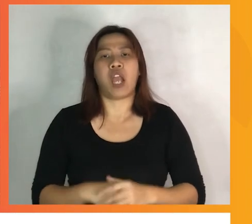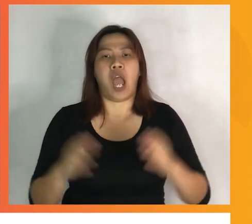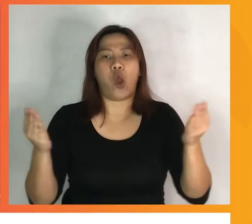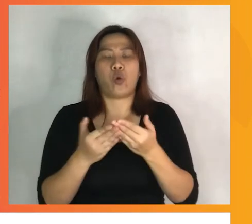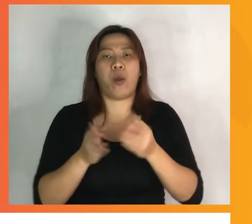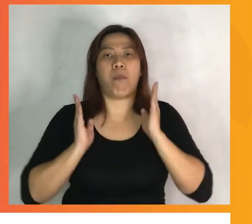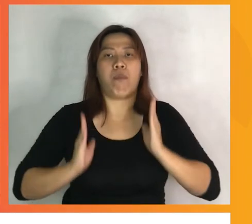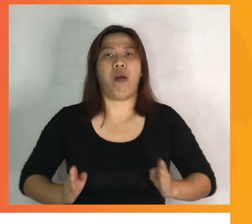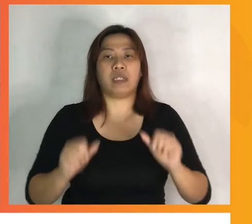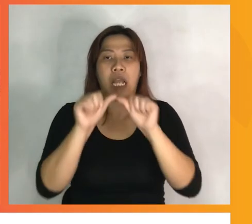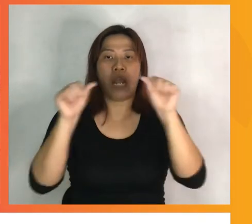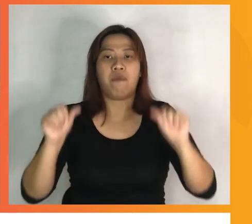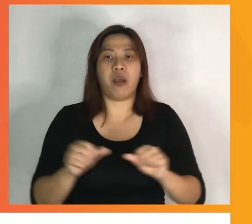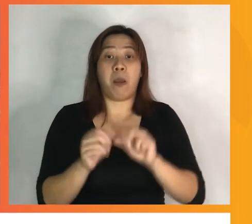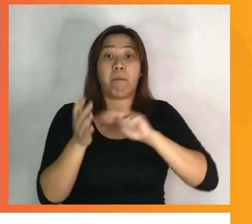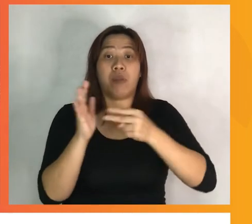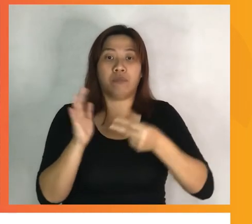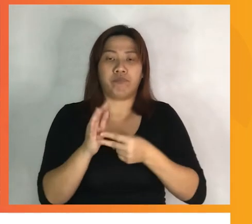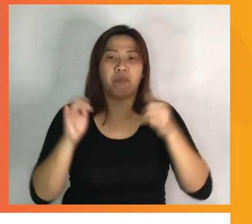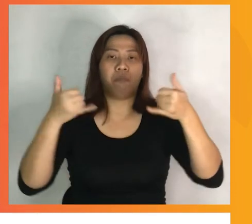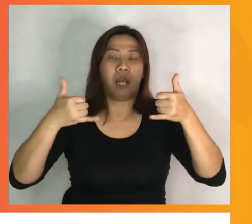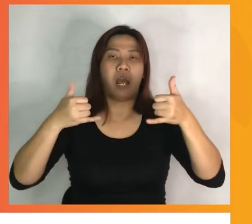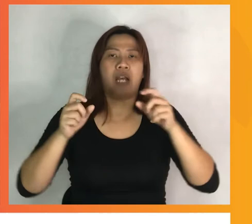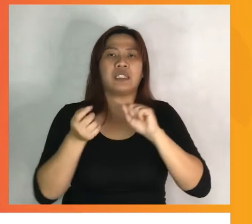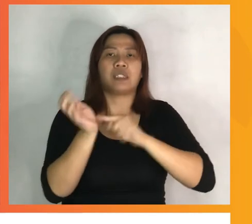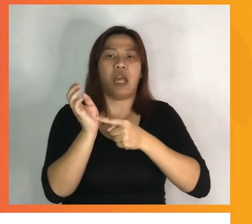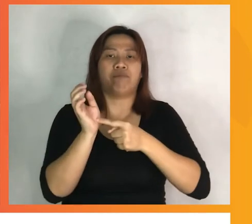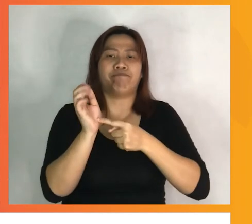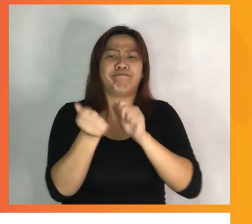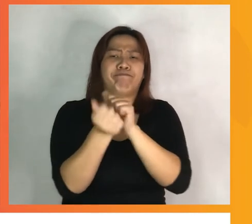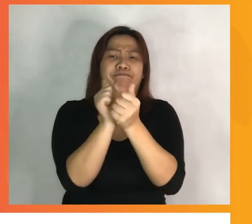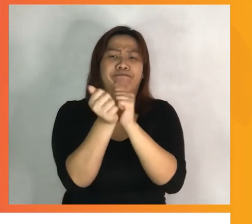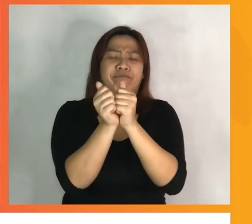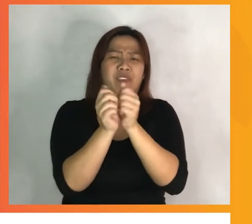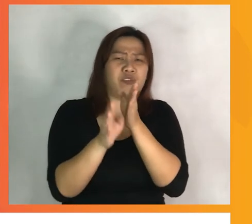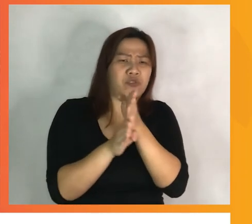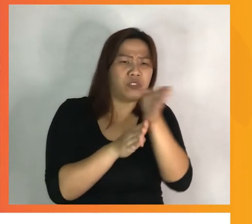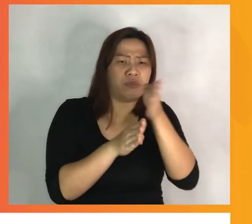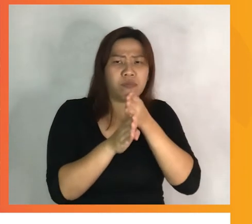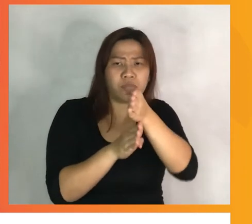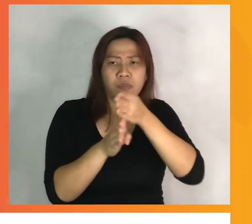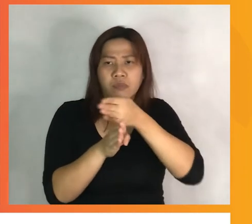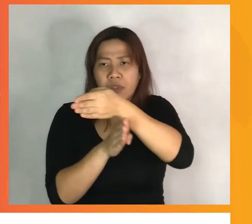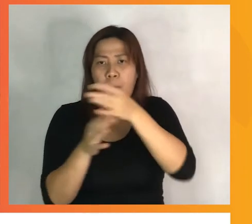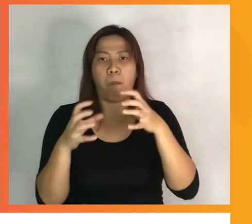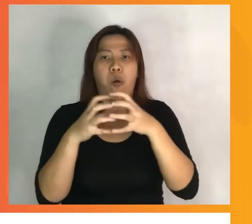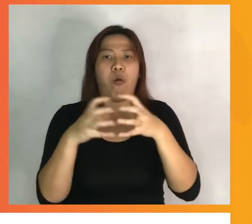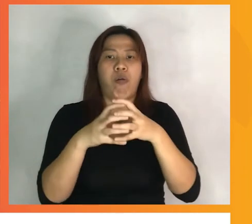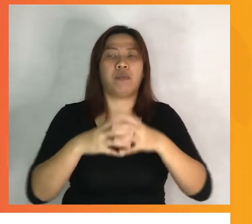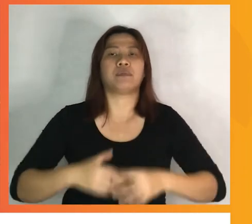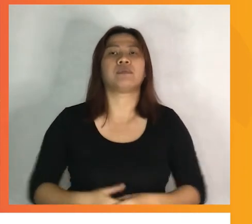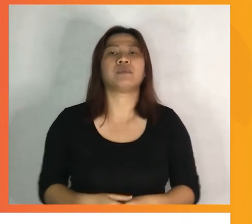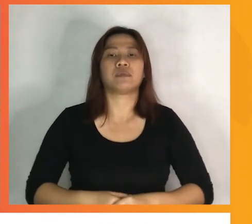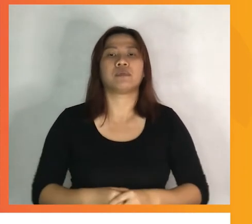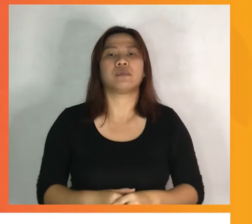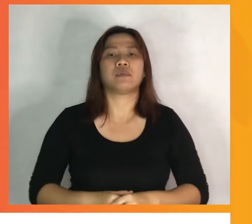Introduce a barrier, which means the players have to start to adjust the trajectory of the ball.